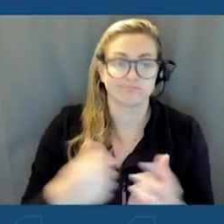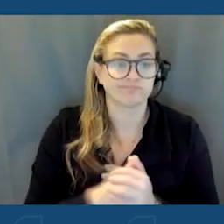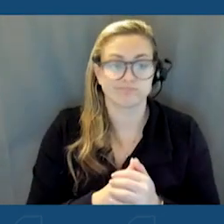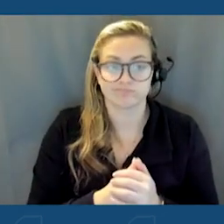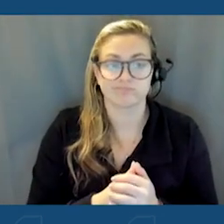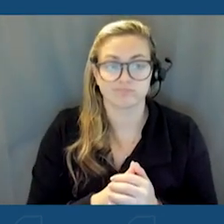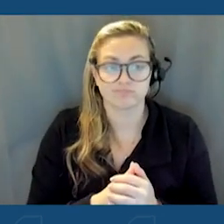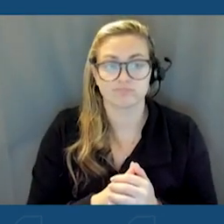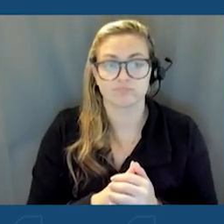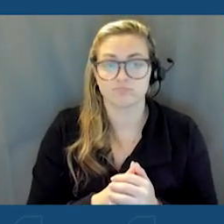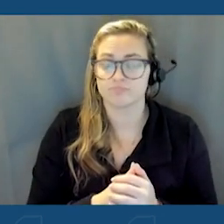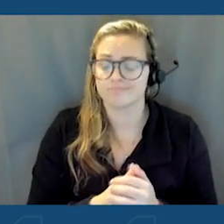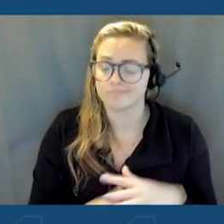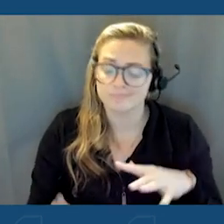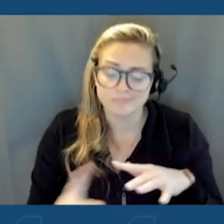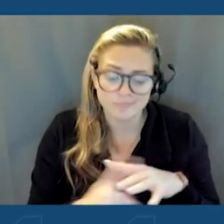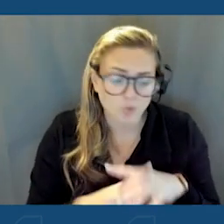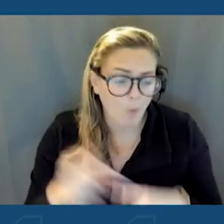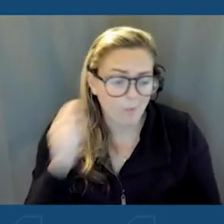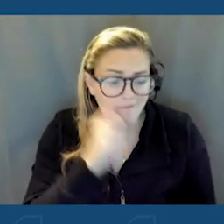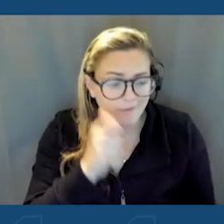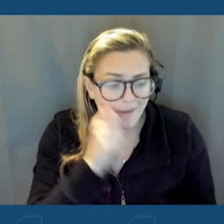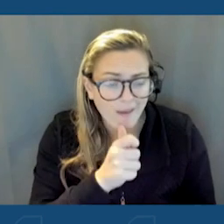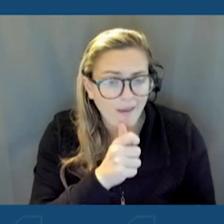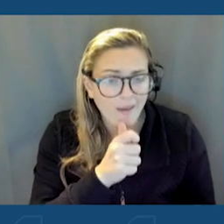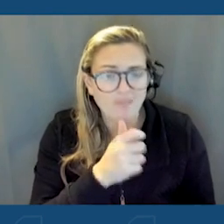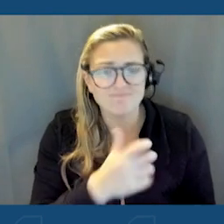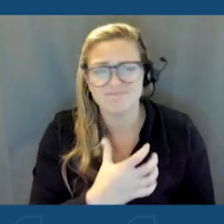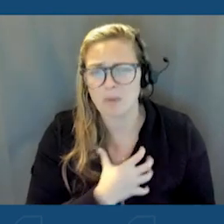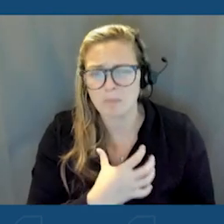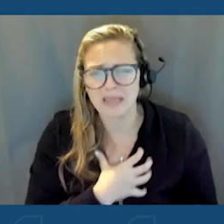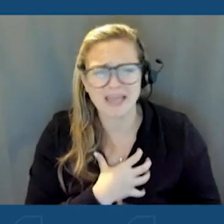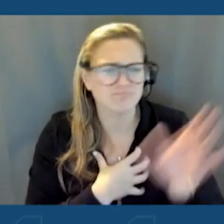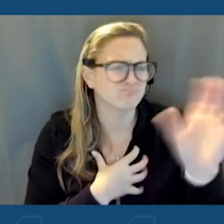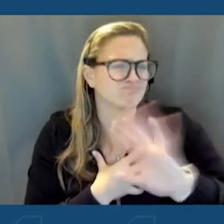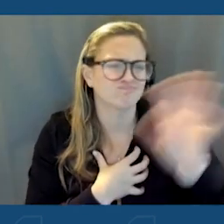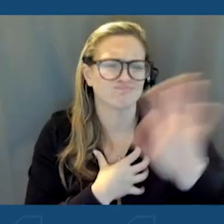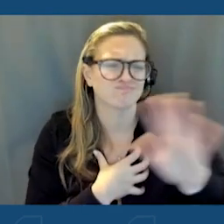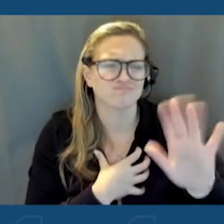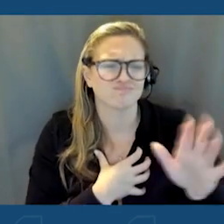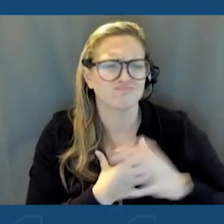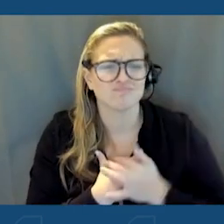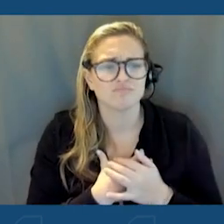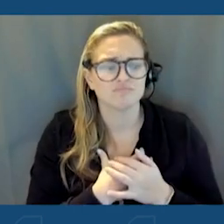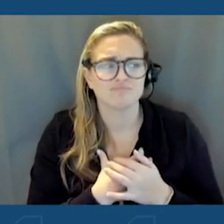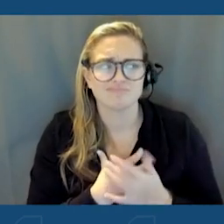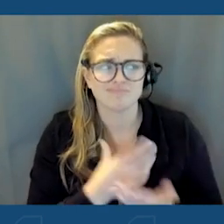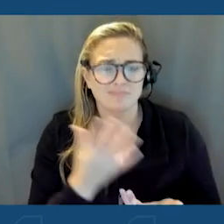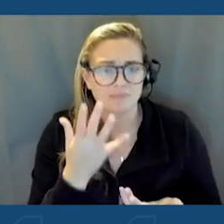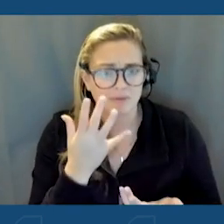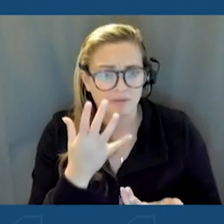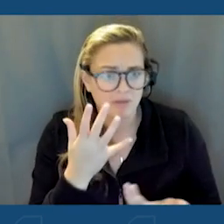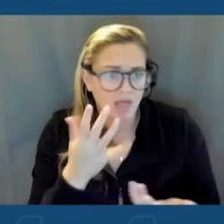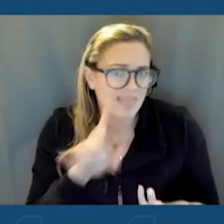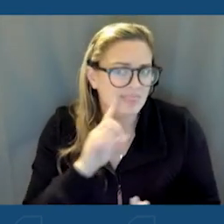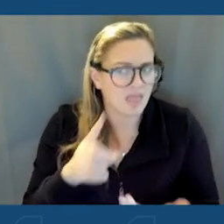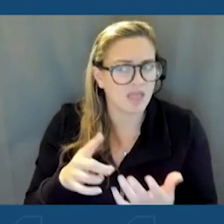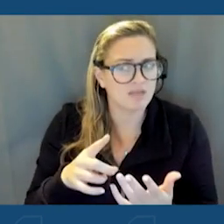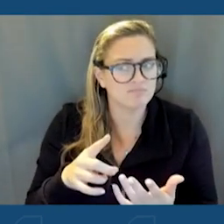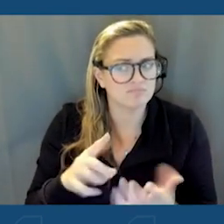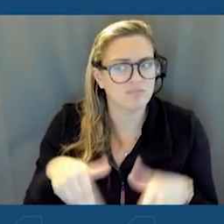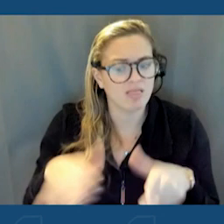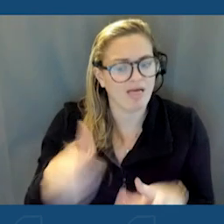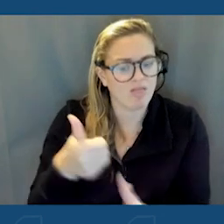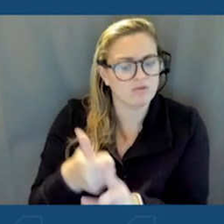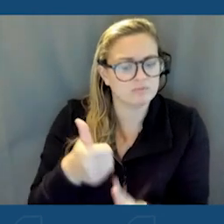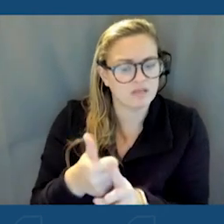They come to work every day. They don't complain. And they do it because, and they expose themselves, they allow themselves to be exposed